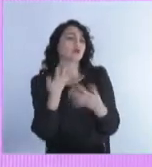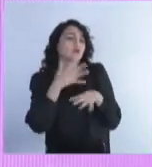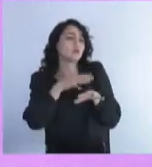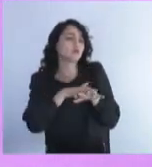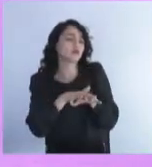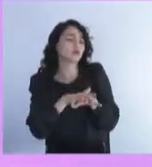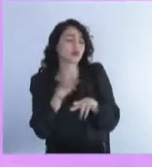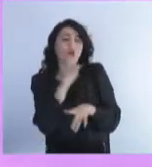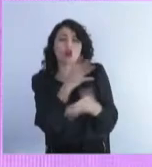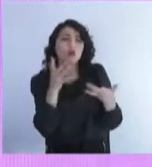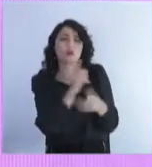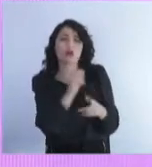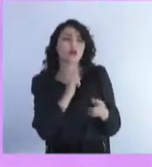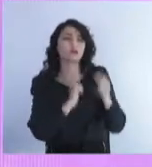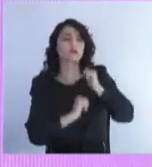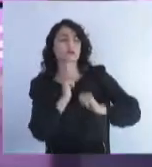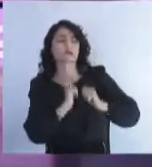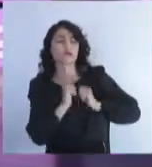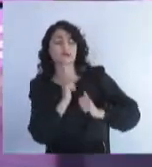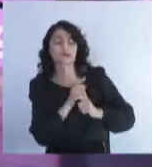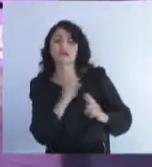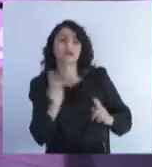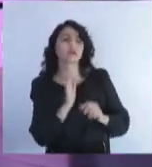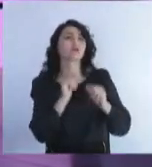not to suffer too much?